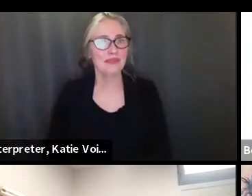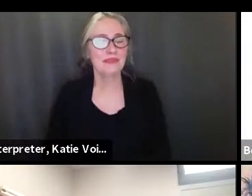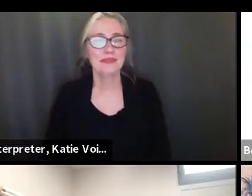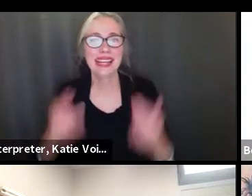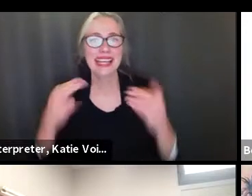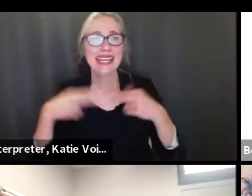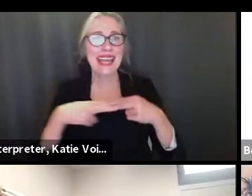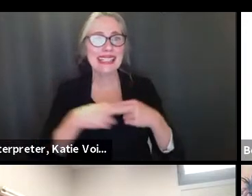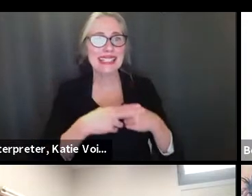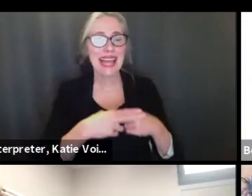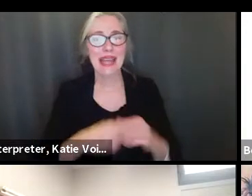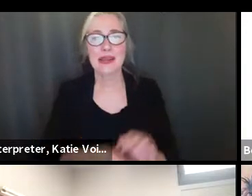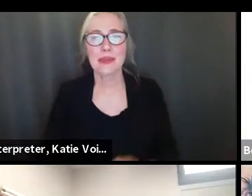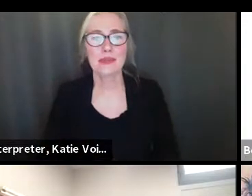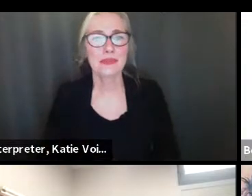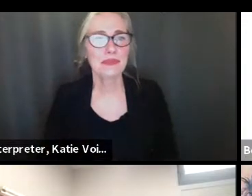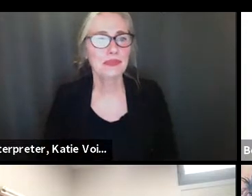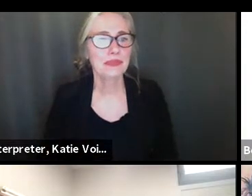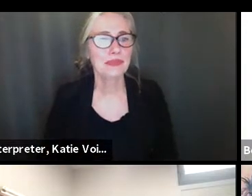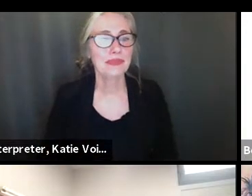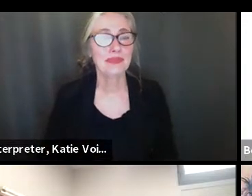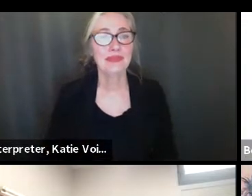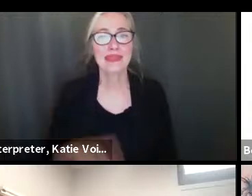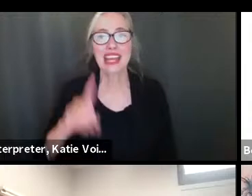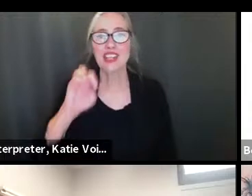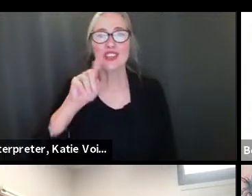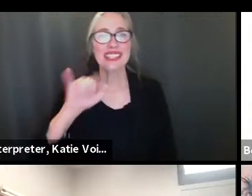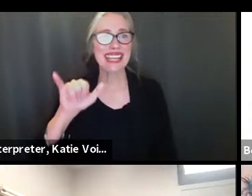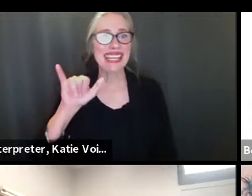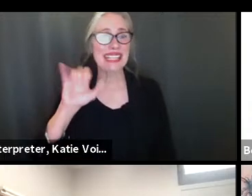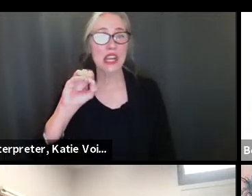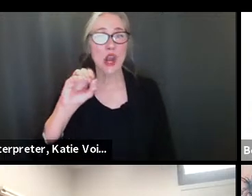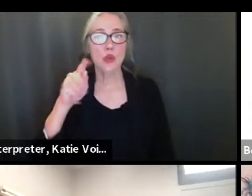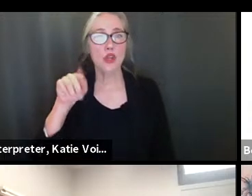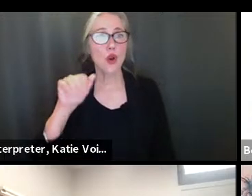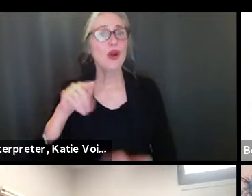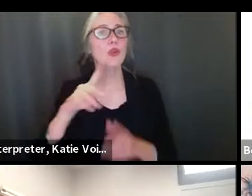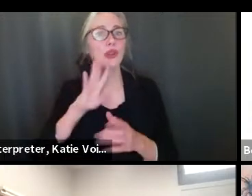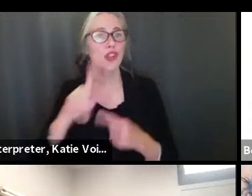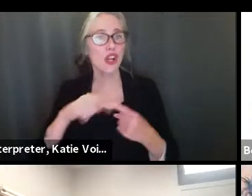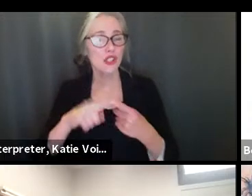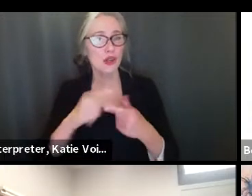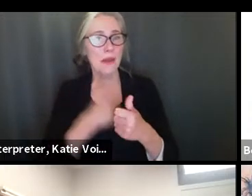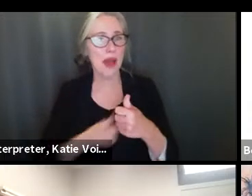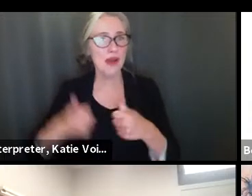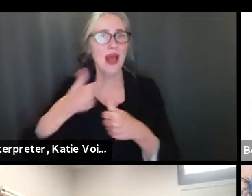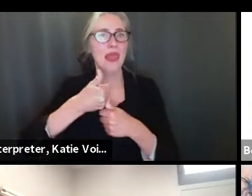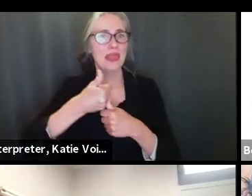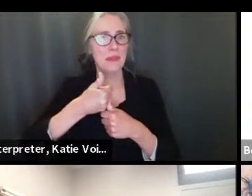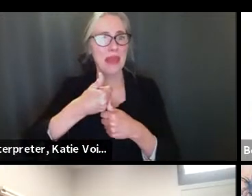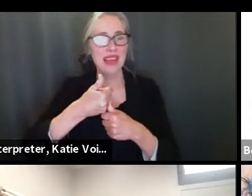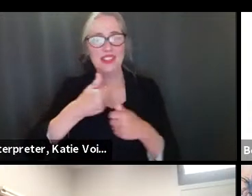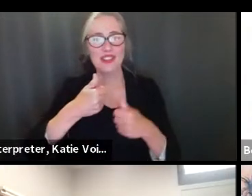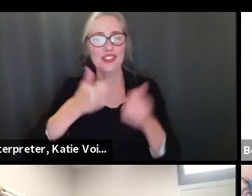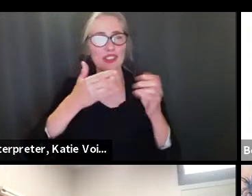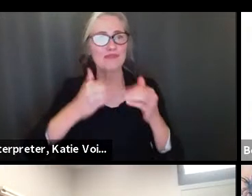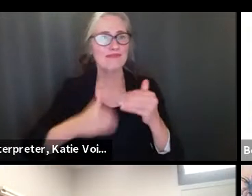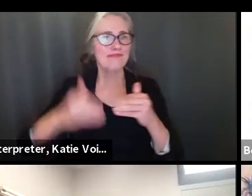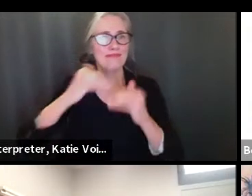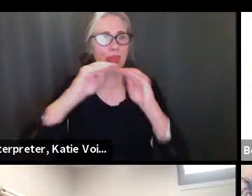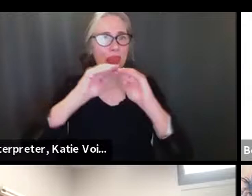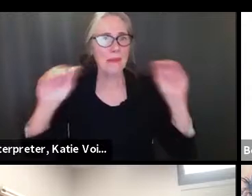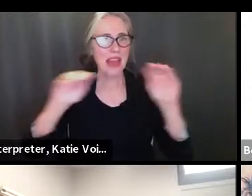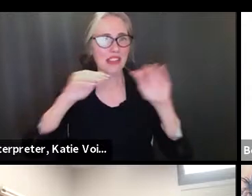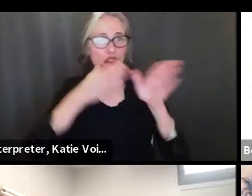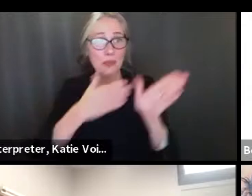I know that my colleague, Daisy Ochoa, is going to speak with you about the master plan in more detail and what it means for the